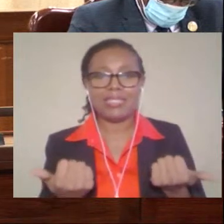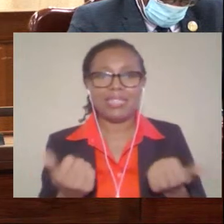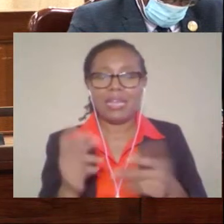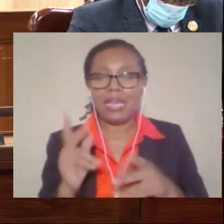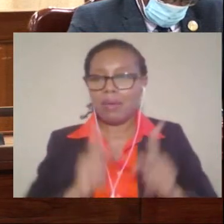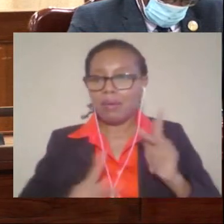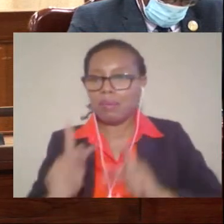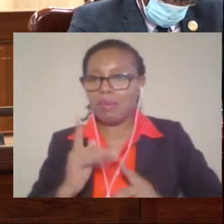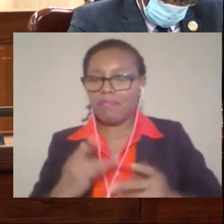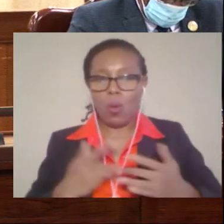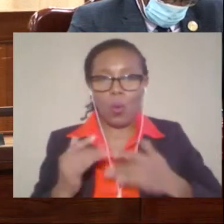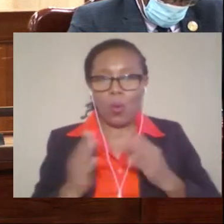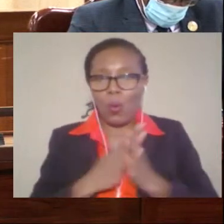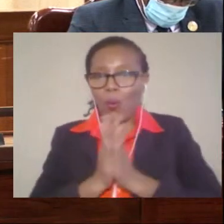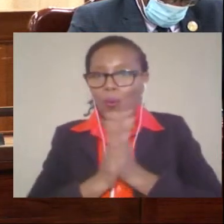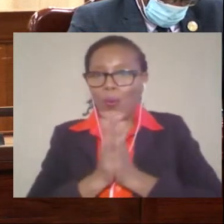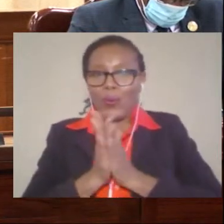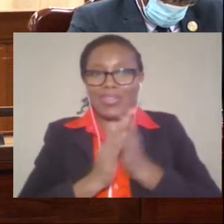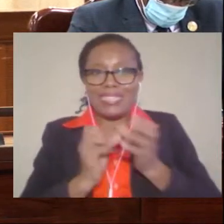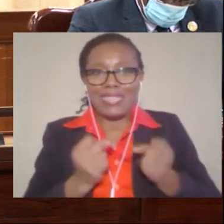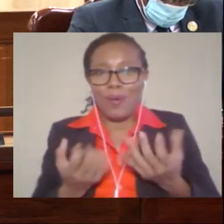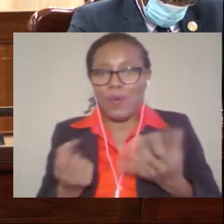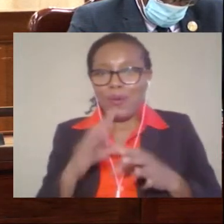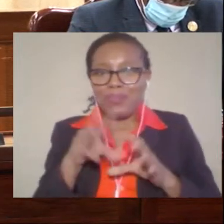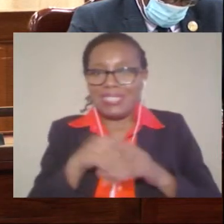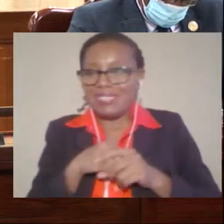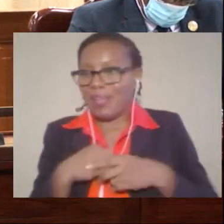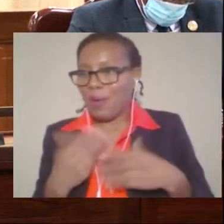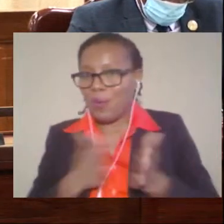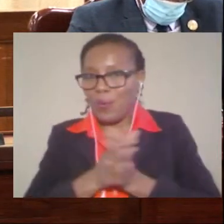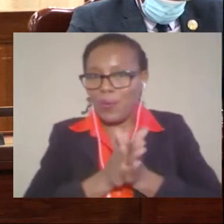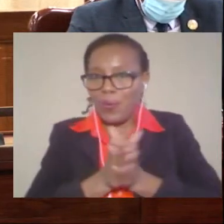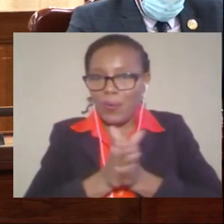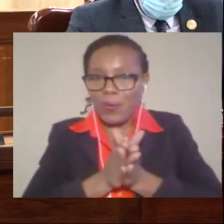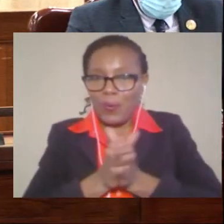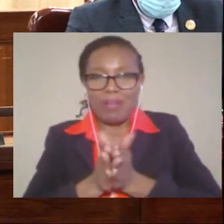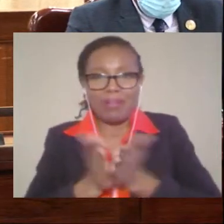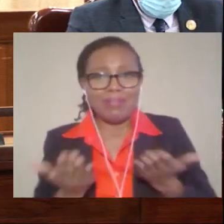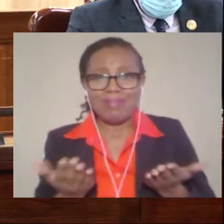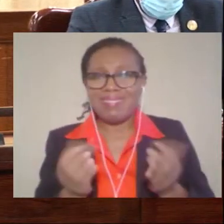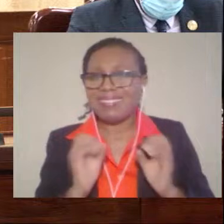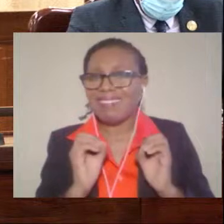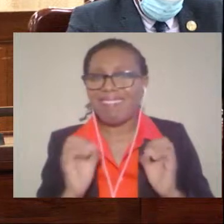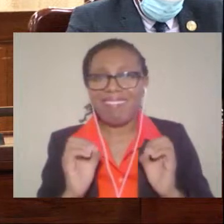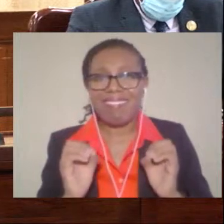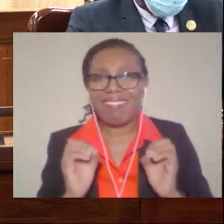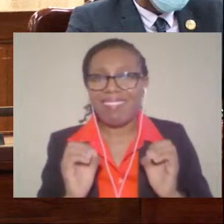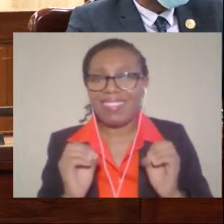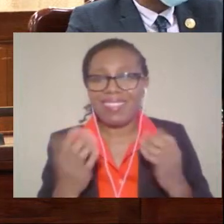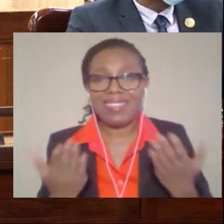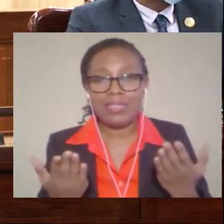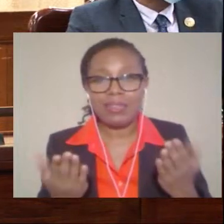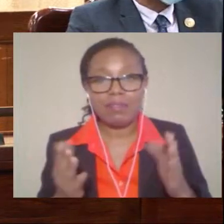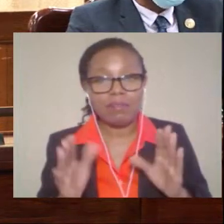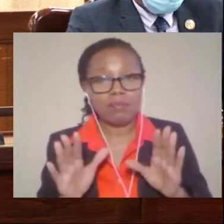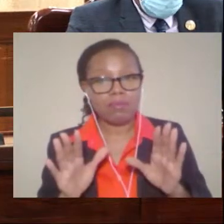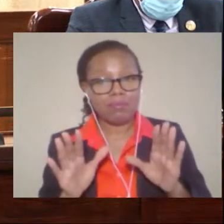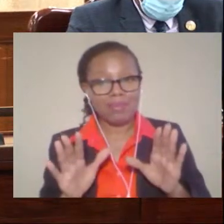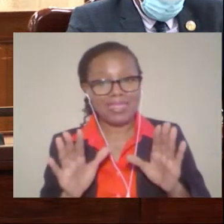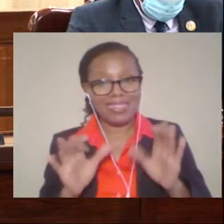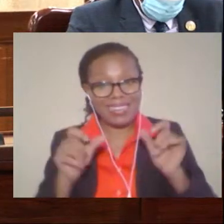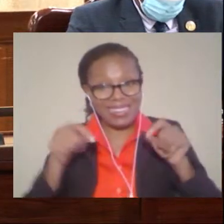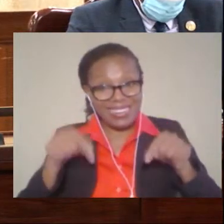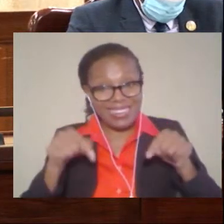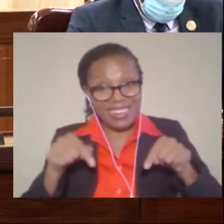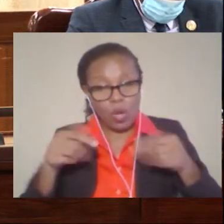the agricultural sector, perhaps to the extent that this new venture has.